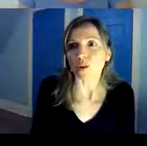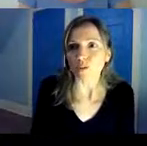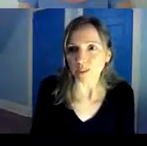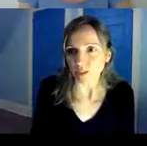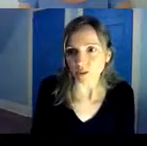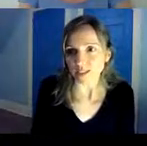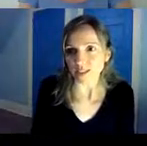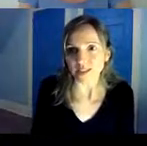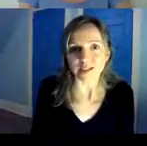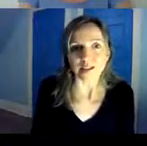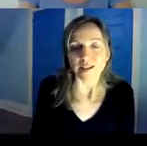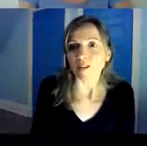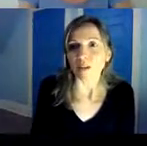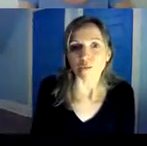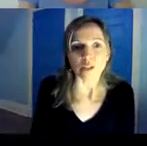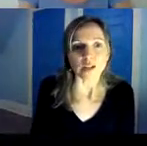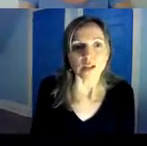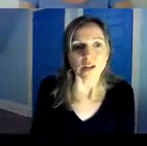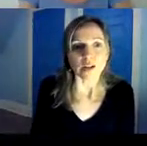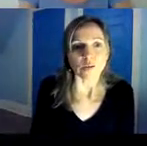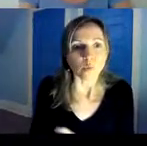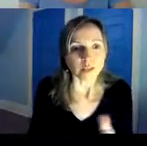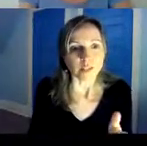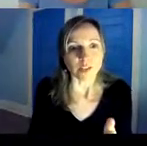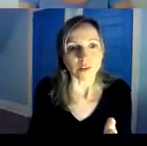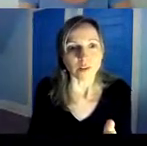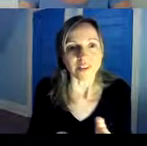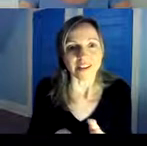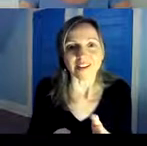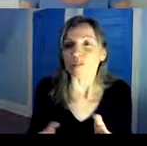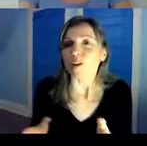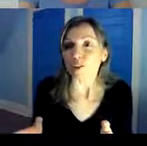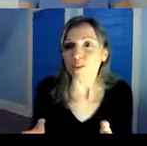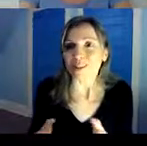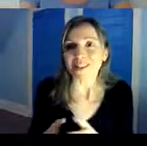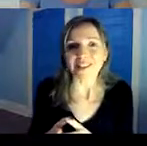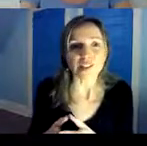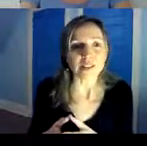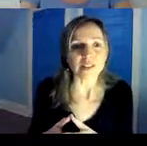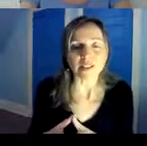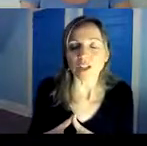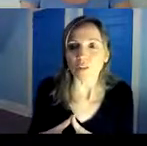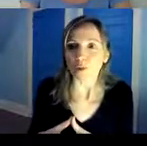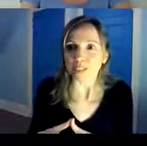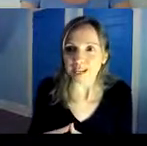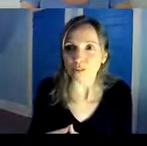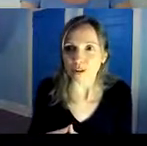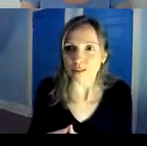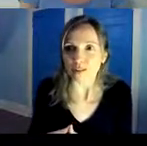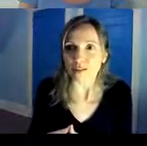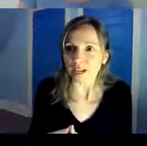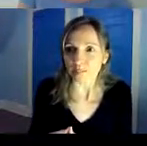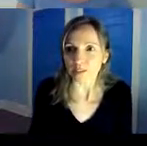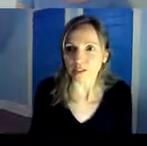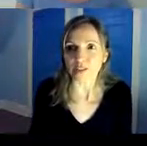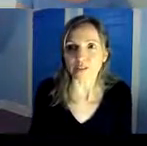know will only increase in amount? I wanted to mention one thing, a good option that's being done here at the Royal Botanical